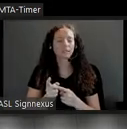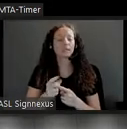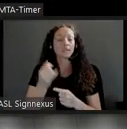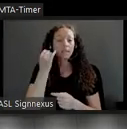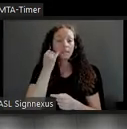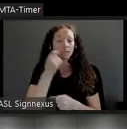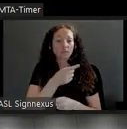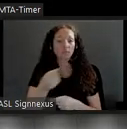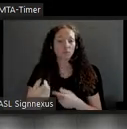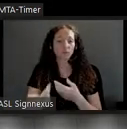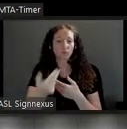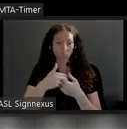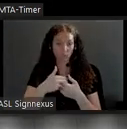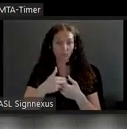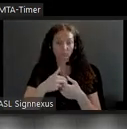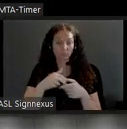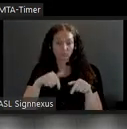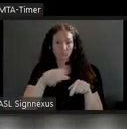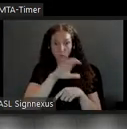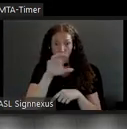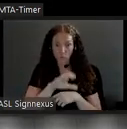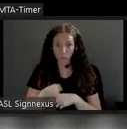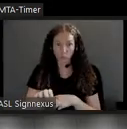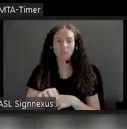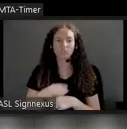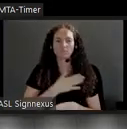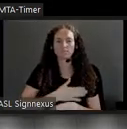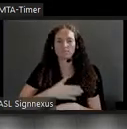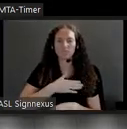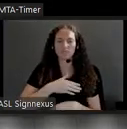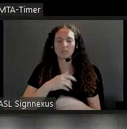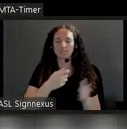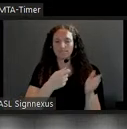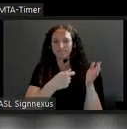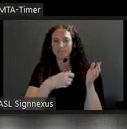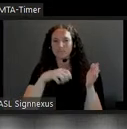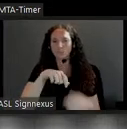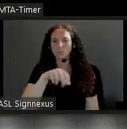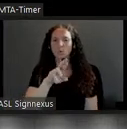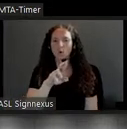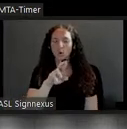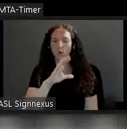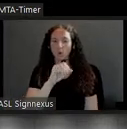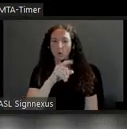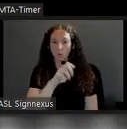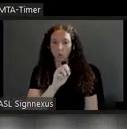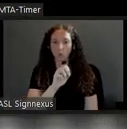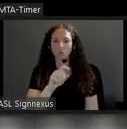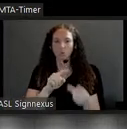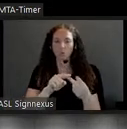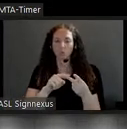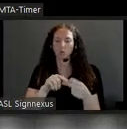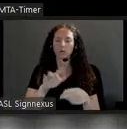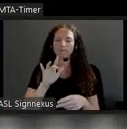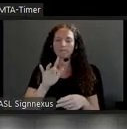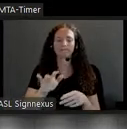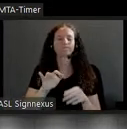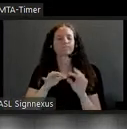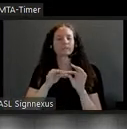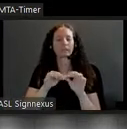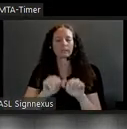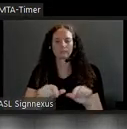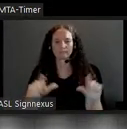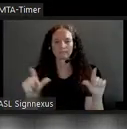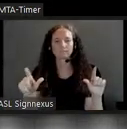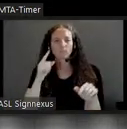see here displayed on your screen. There's a QR code to the left. Then we also have the link on the right side. And